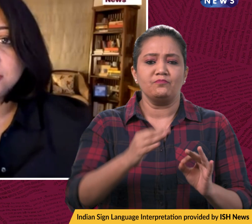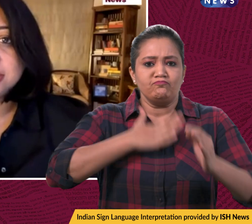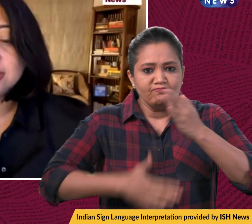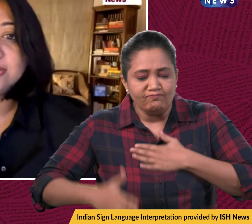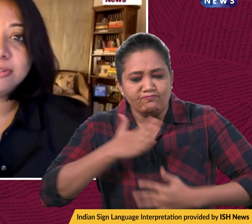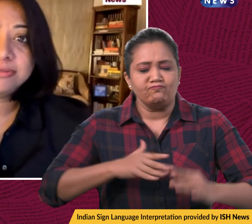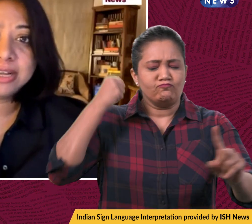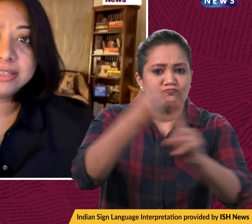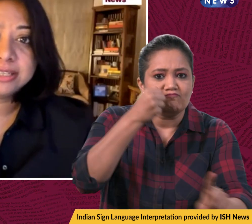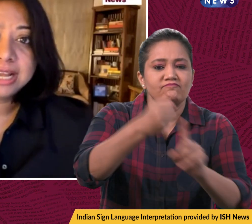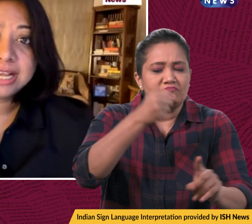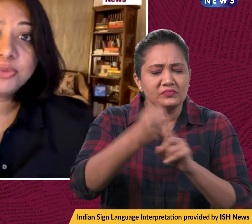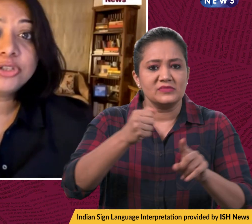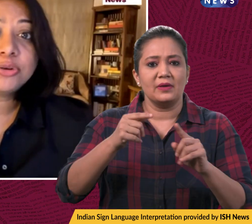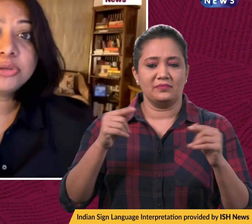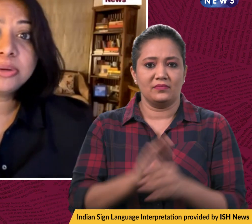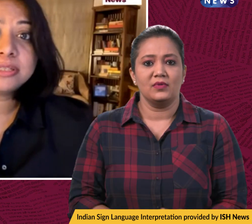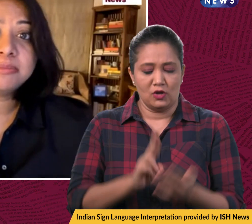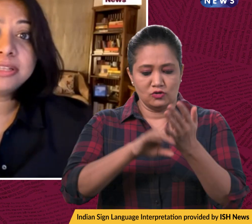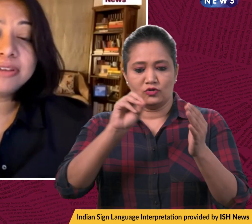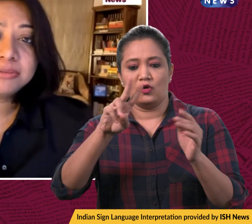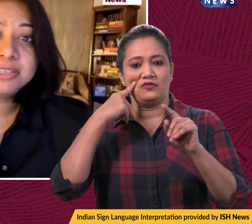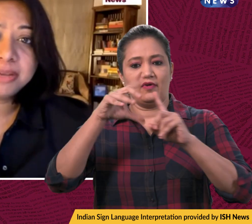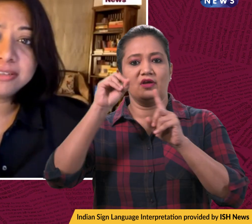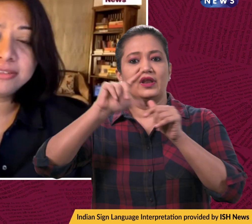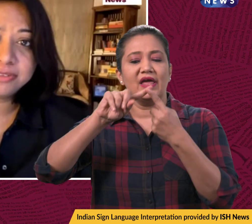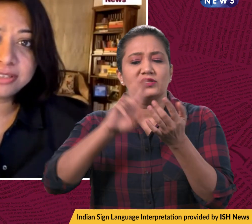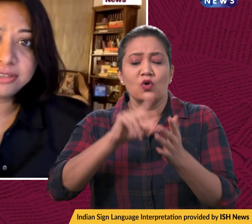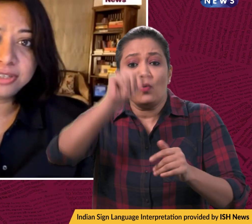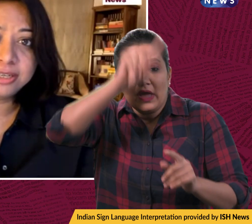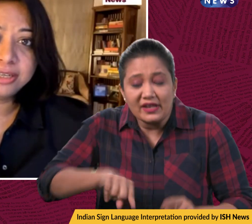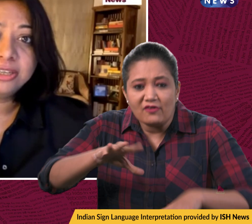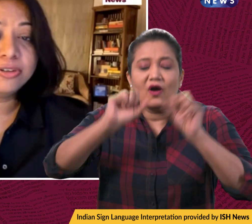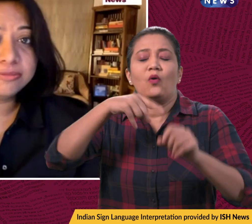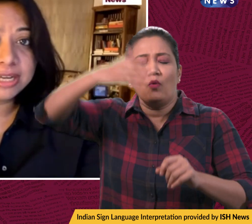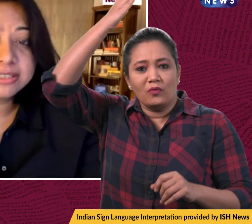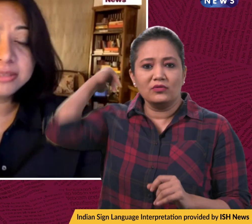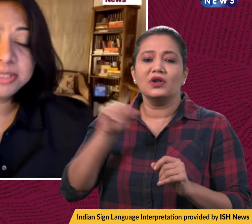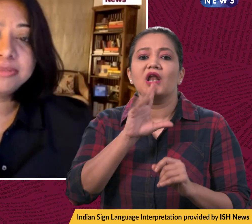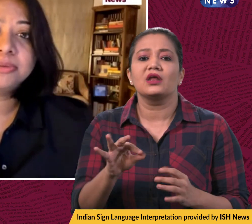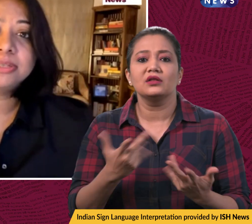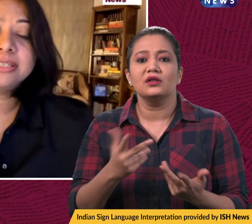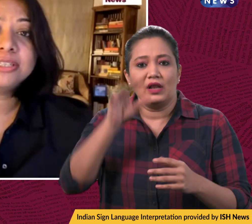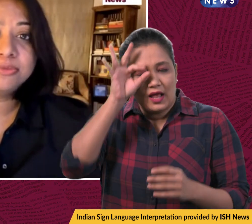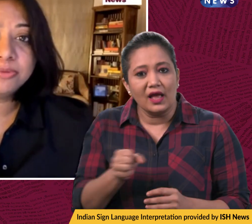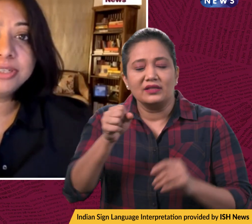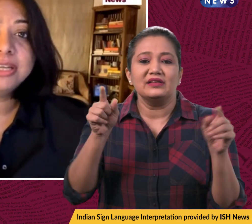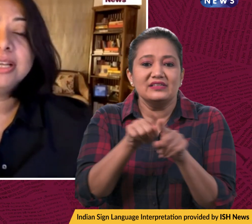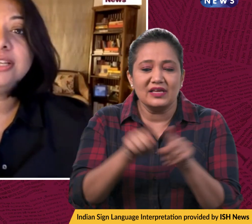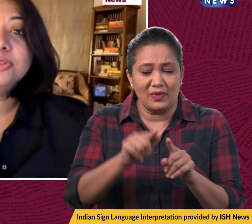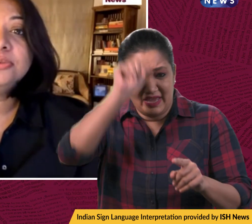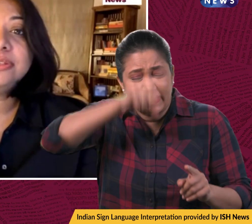peaceful protest and non-violence, as was taught to us by the founding parents of this country. Non-violence and peaceful protest is